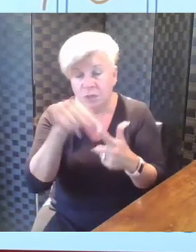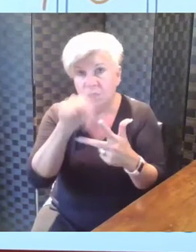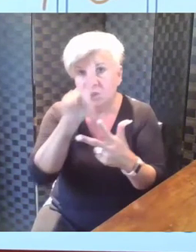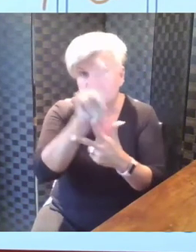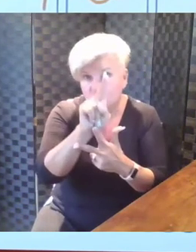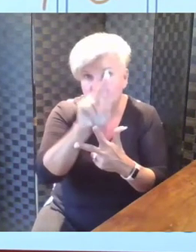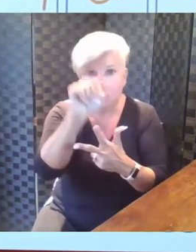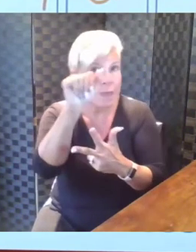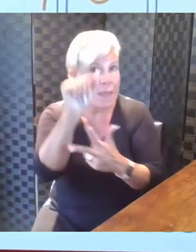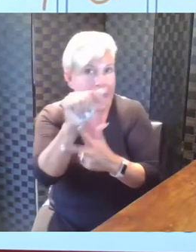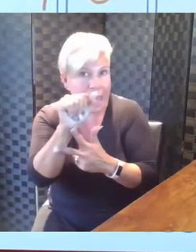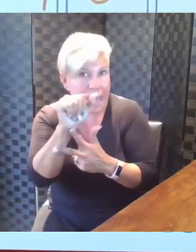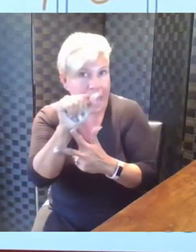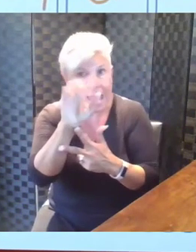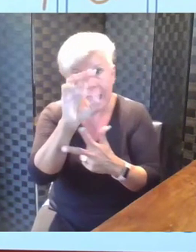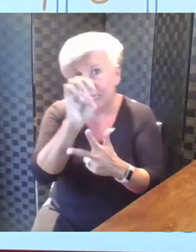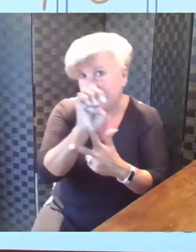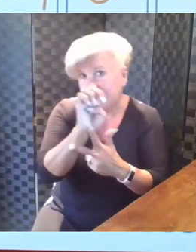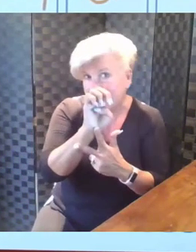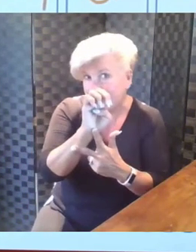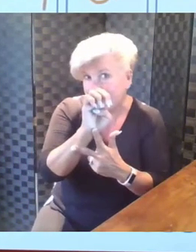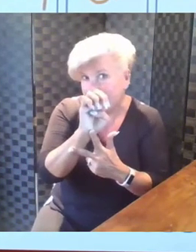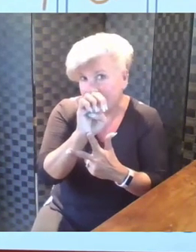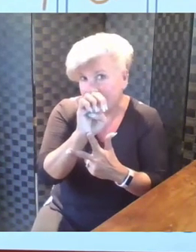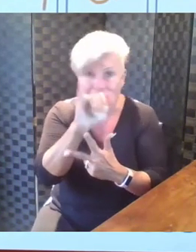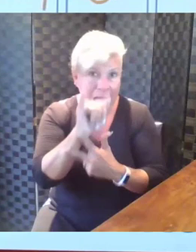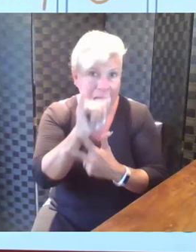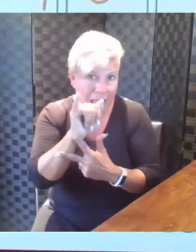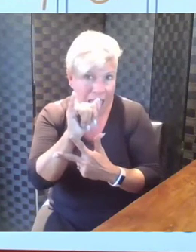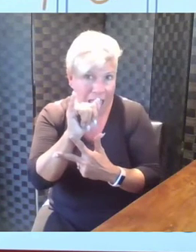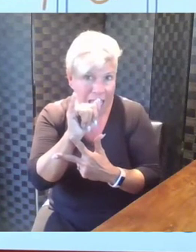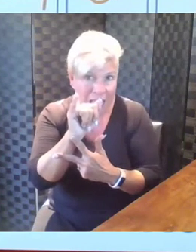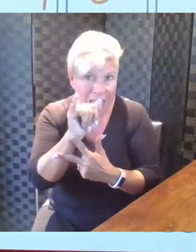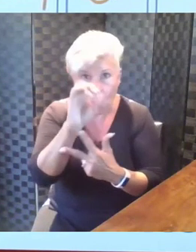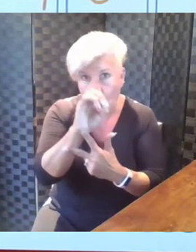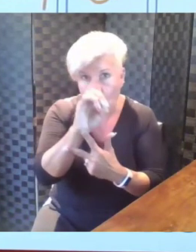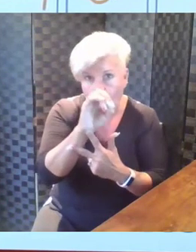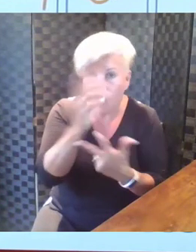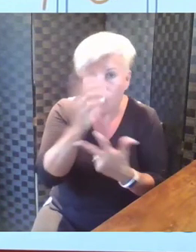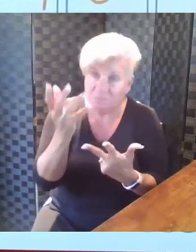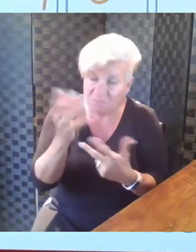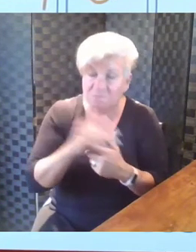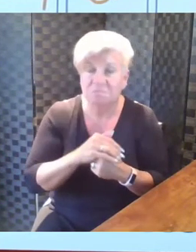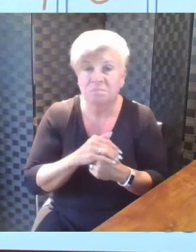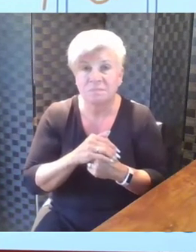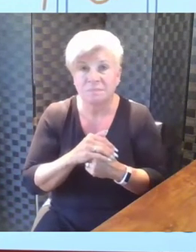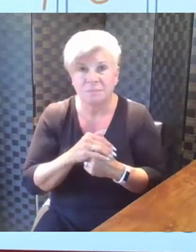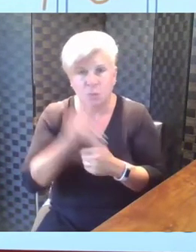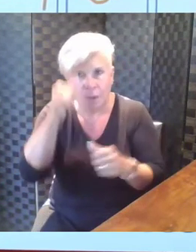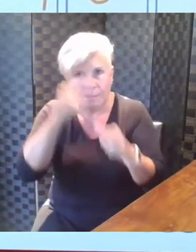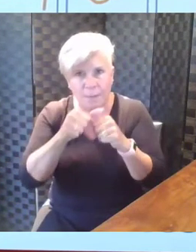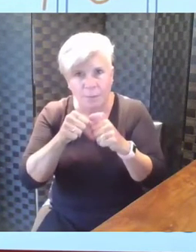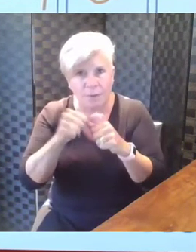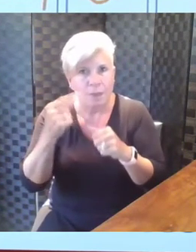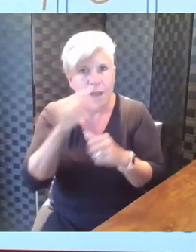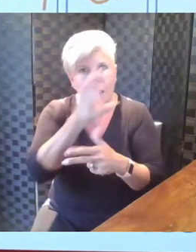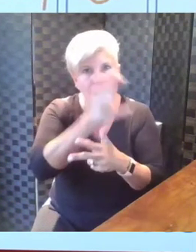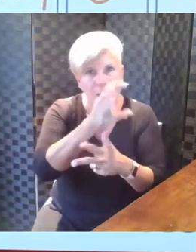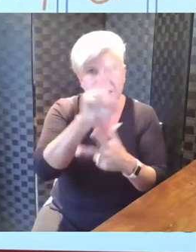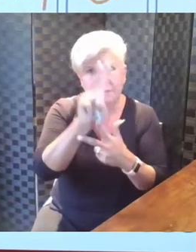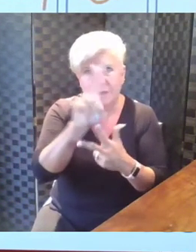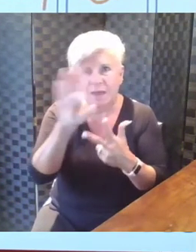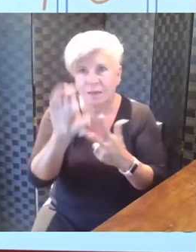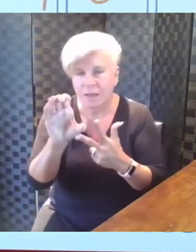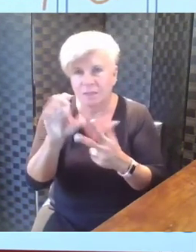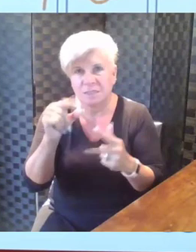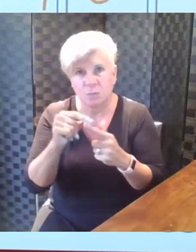have A or E or I or O in the middle? Remember, these are called consonant, vowel,